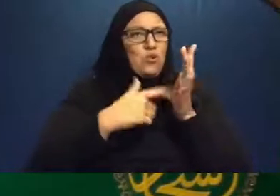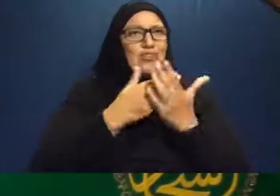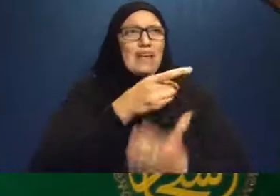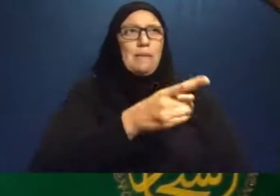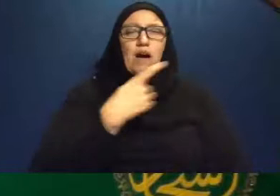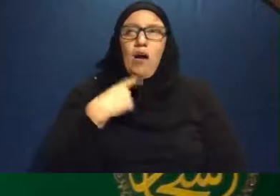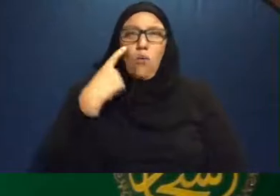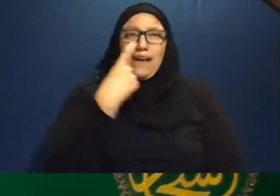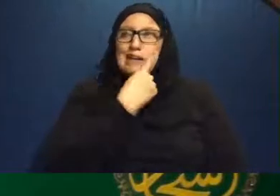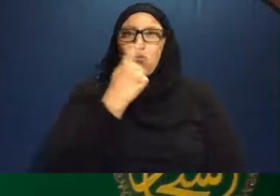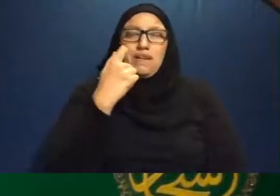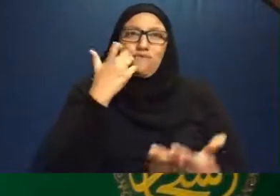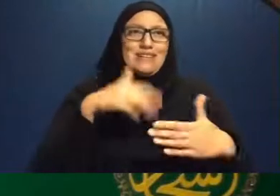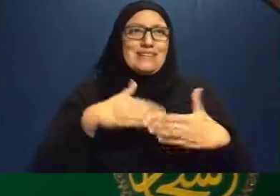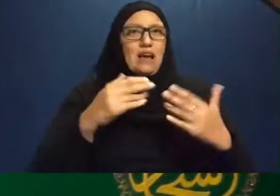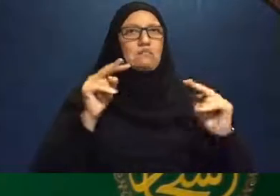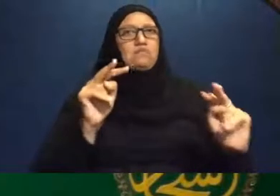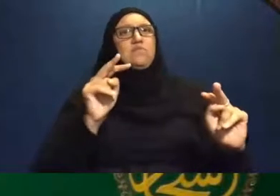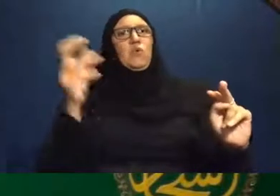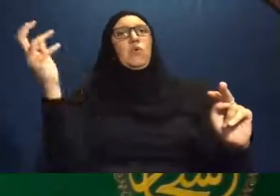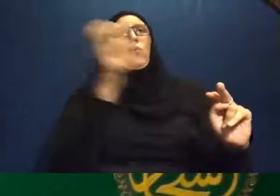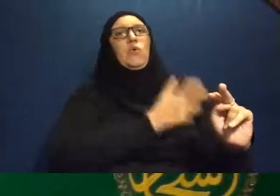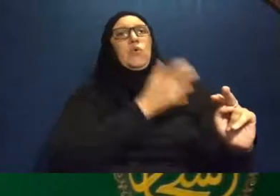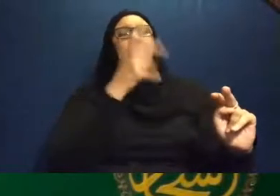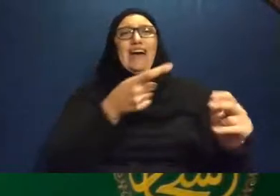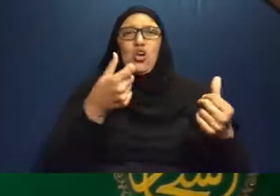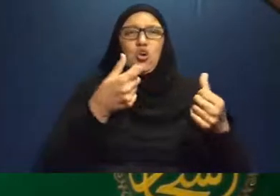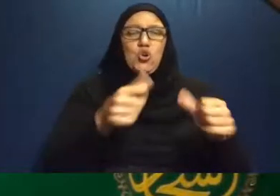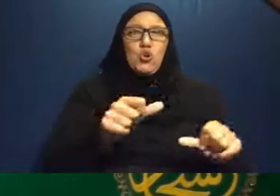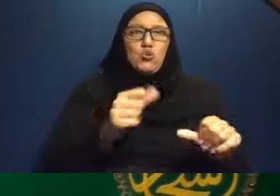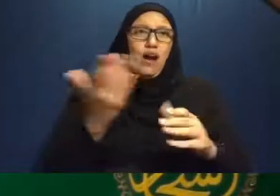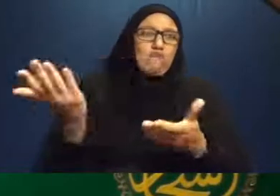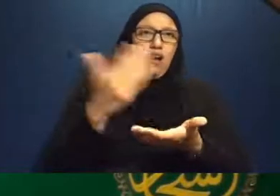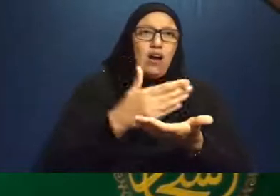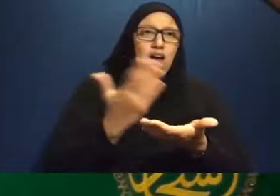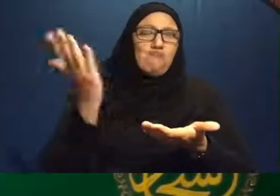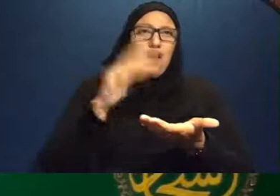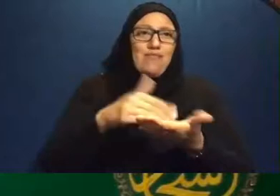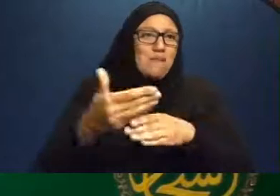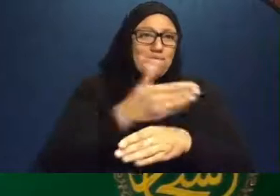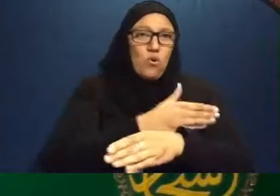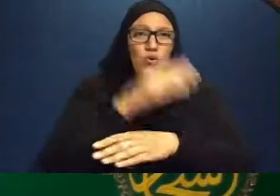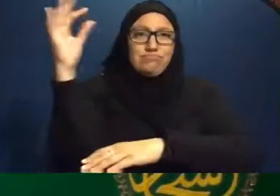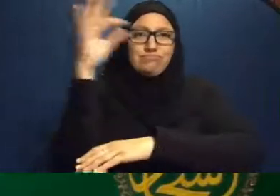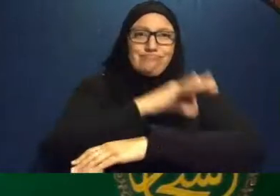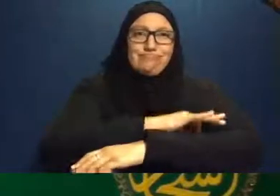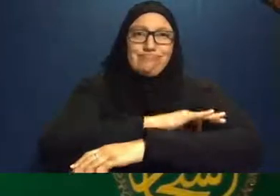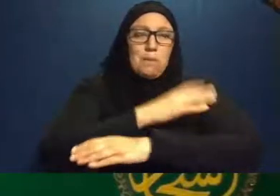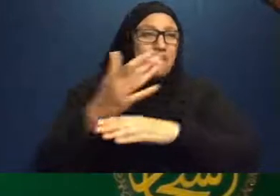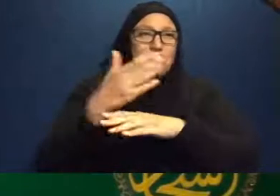witnessed that almost every day or most of the days of the months of Ramadan, they used to come before sunset, before